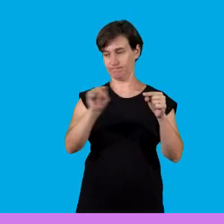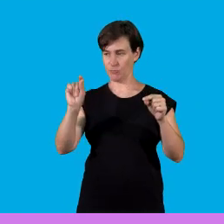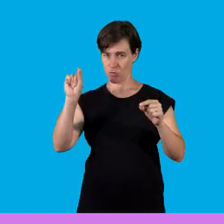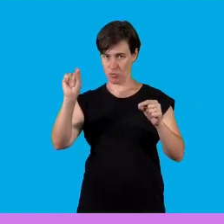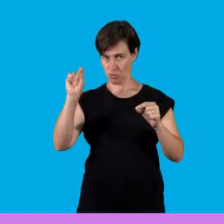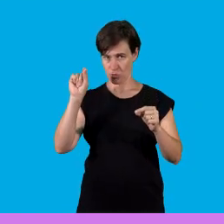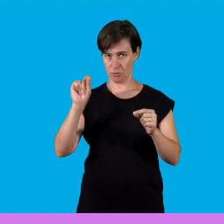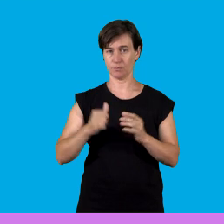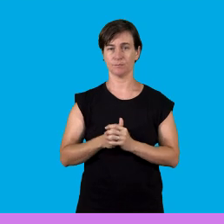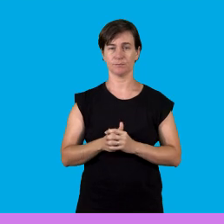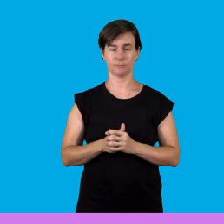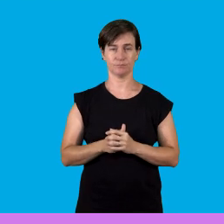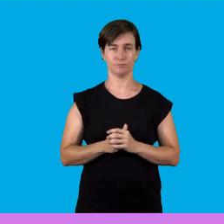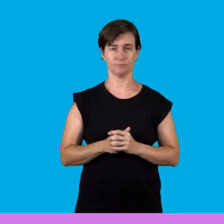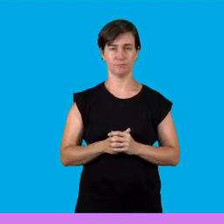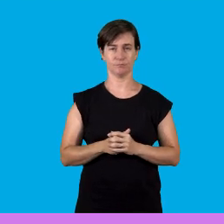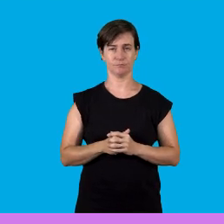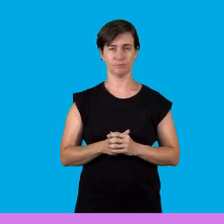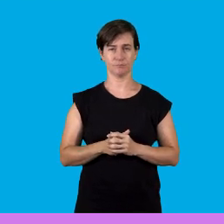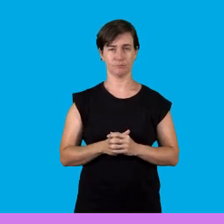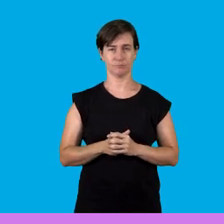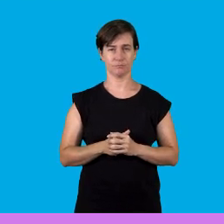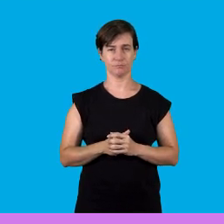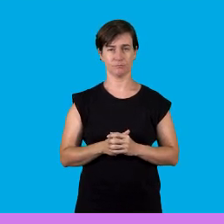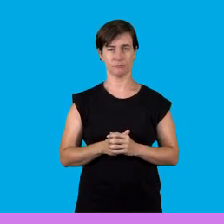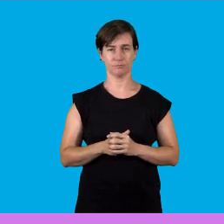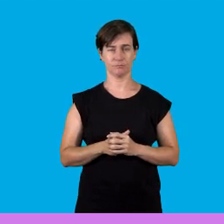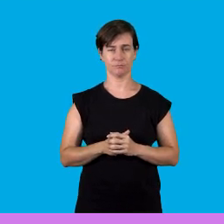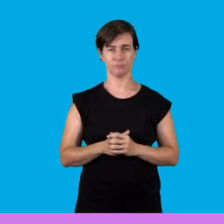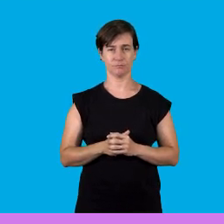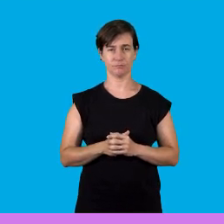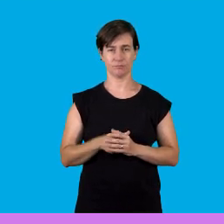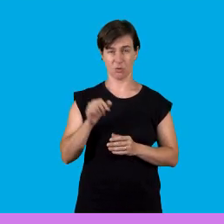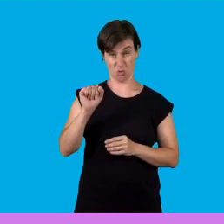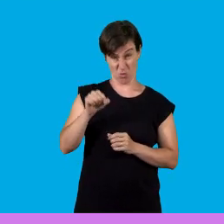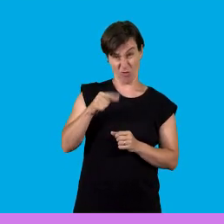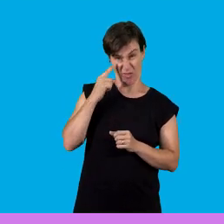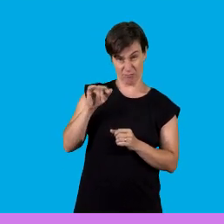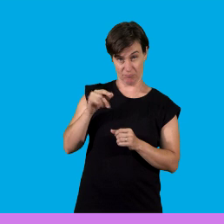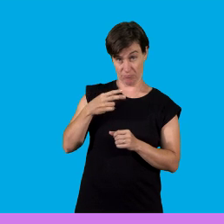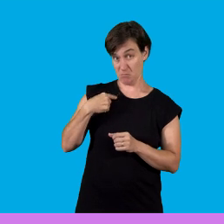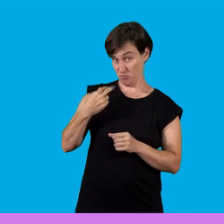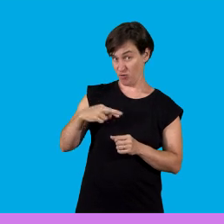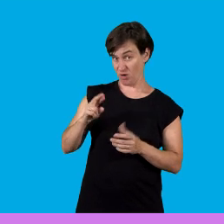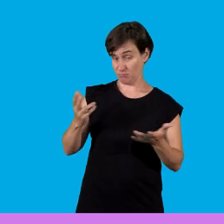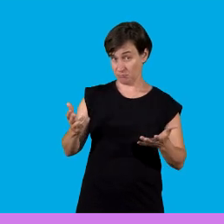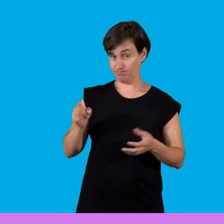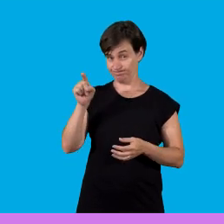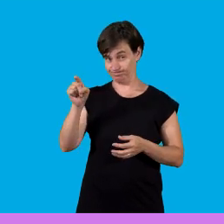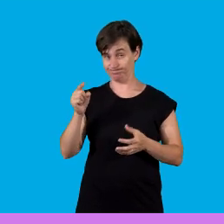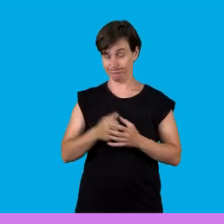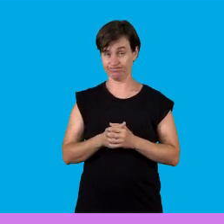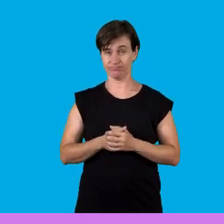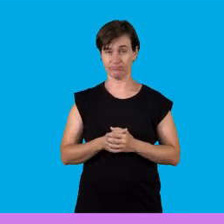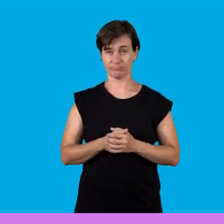between, so let's see and plot where do they intersect, where do they meet. We agree that's more or less there, okay.